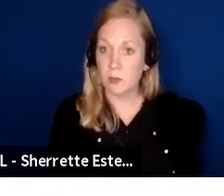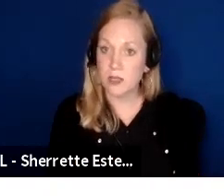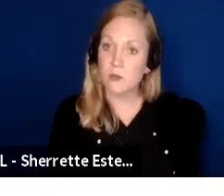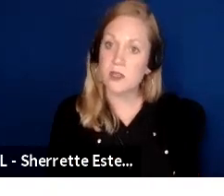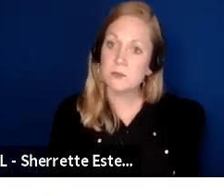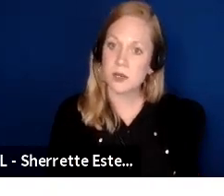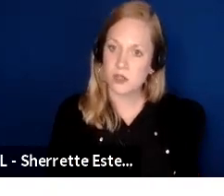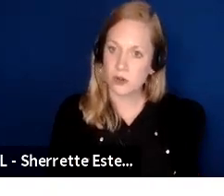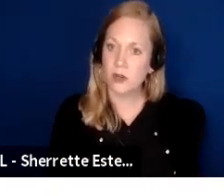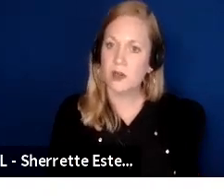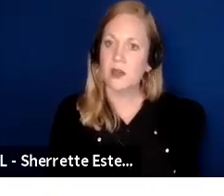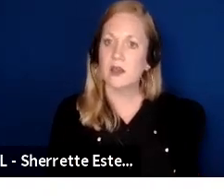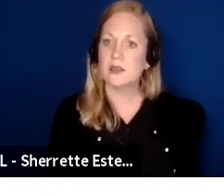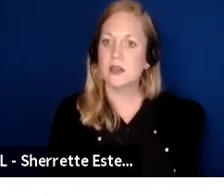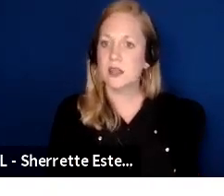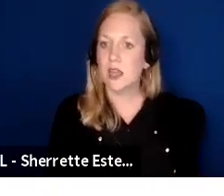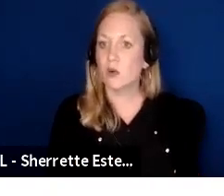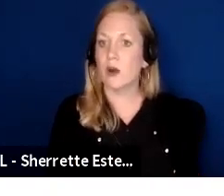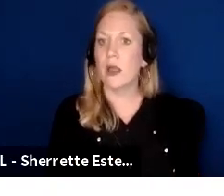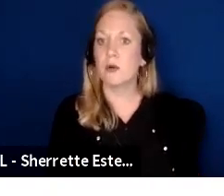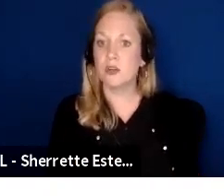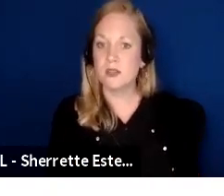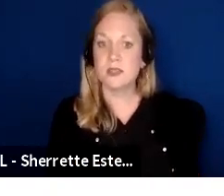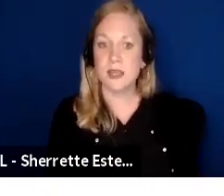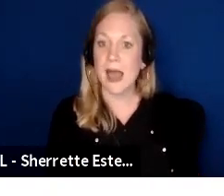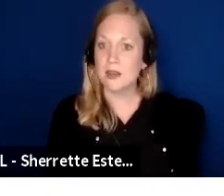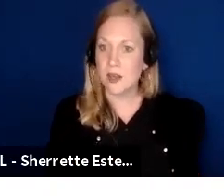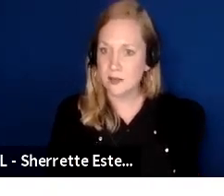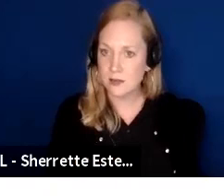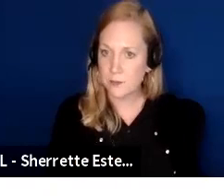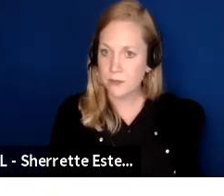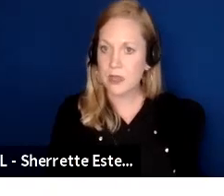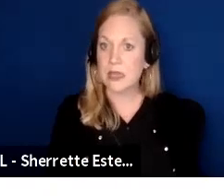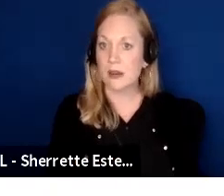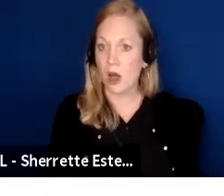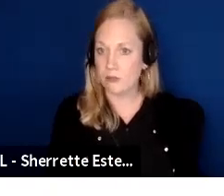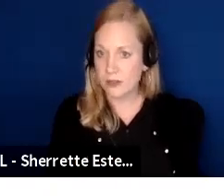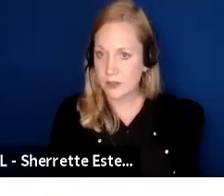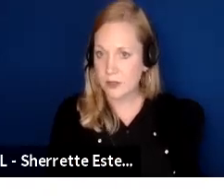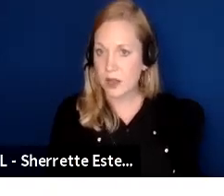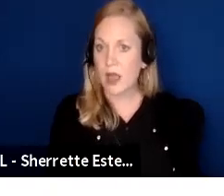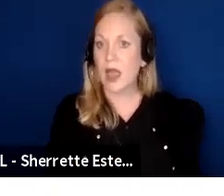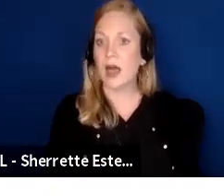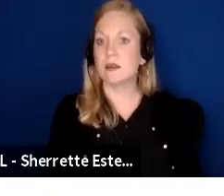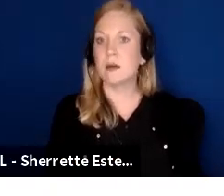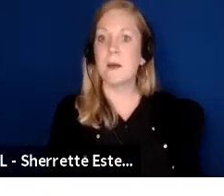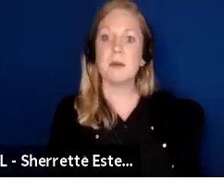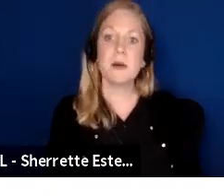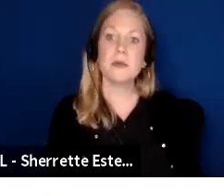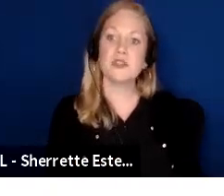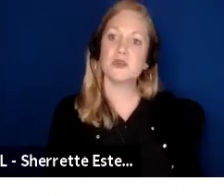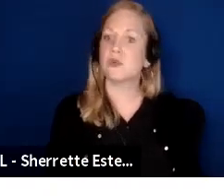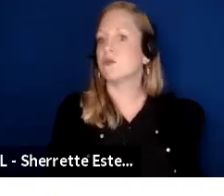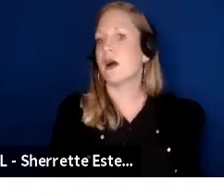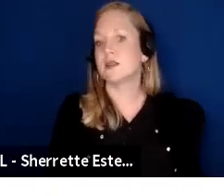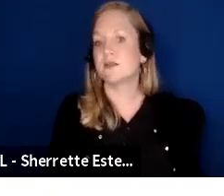the environment. So this picture is an indicator where a person is sitting at a desk in an office and might be